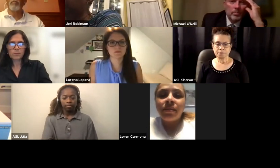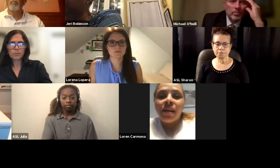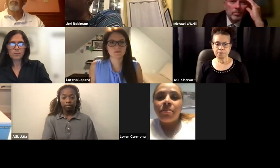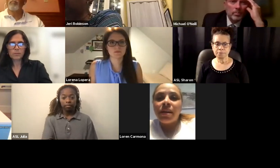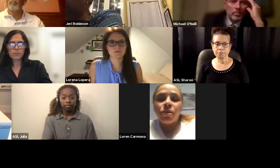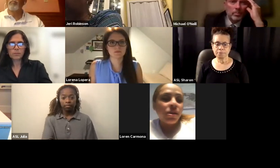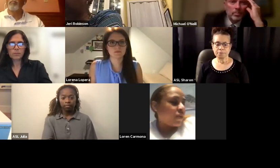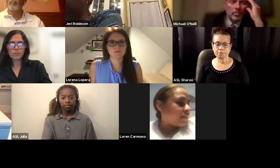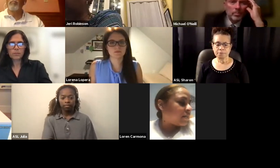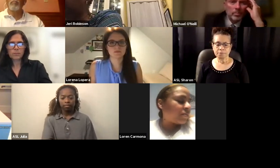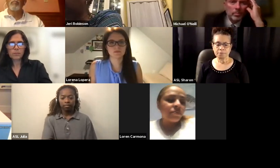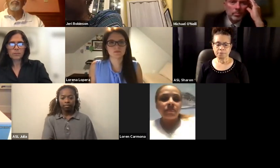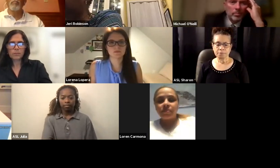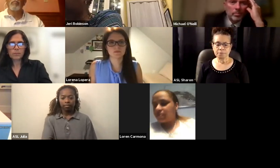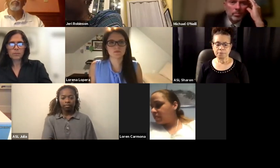is